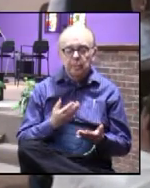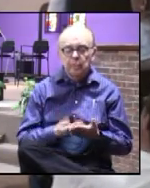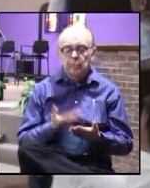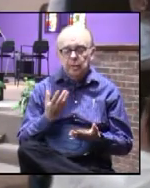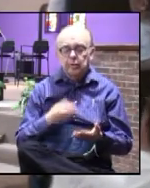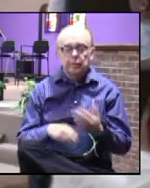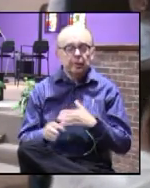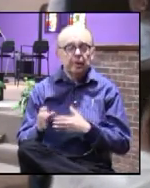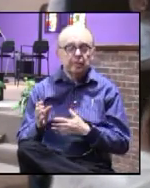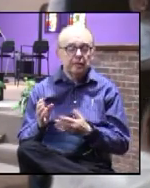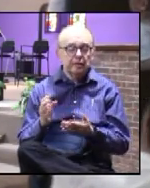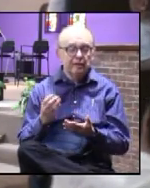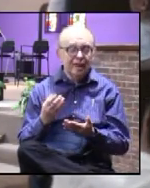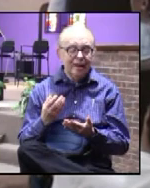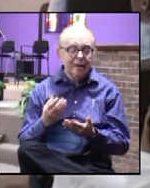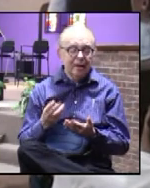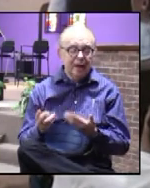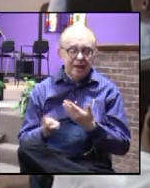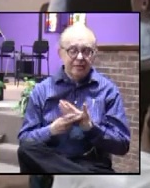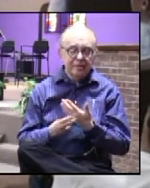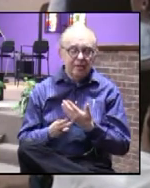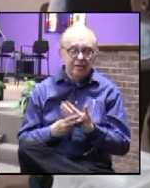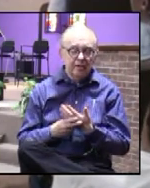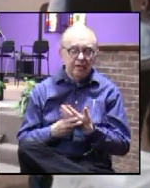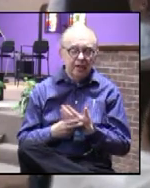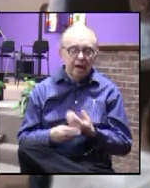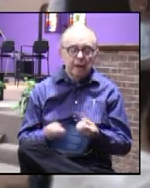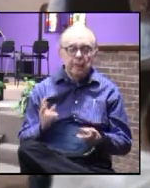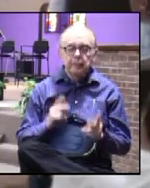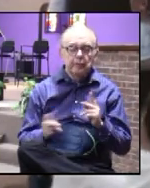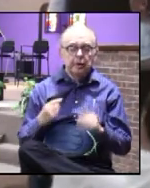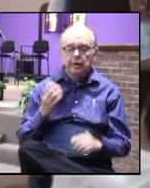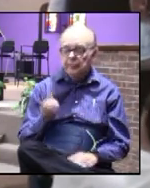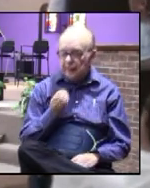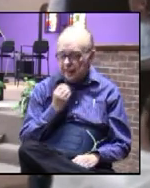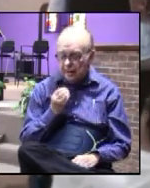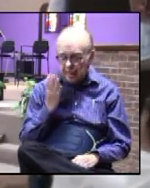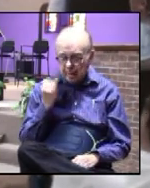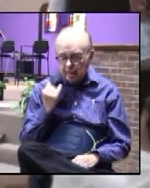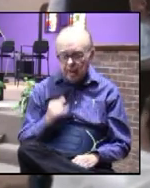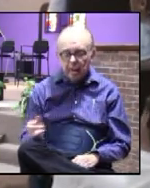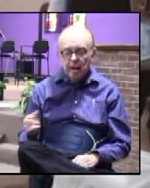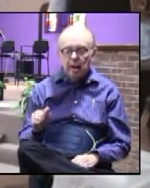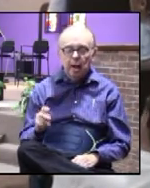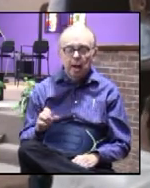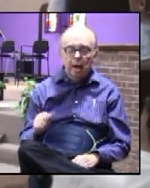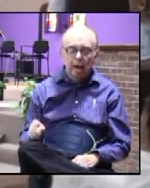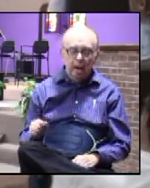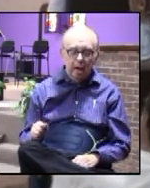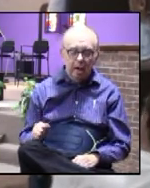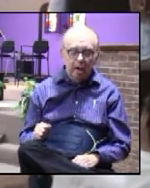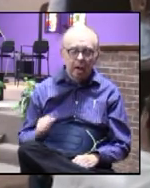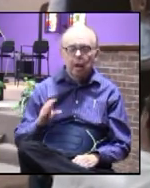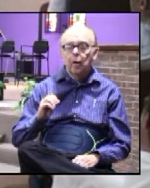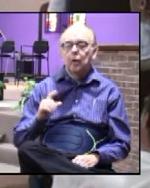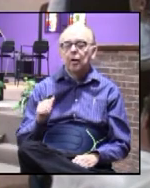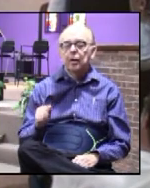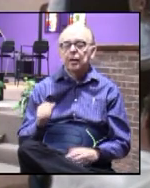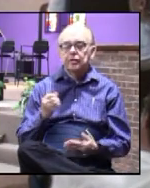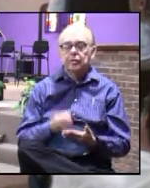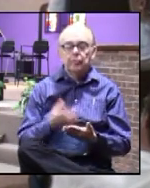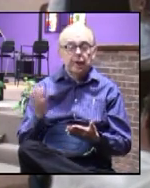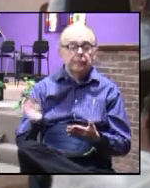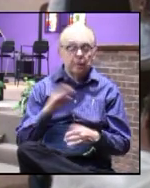treasury and how many mouths we could have fed if we could have taken that oil that she had wasted on your